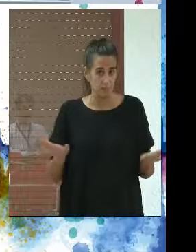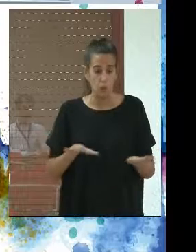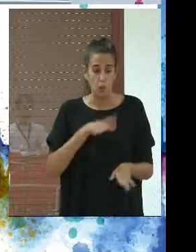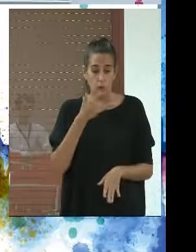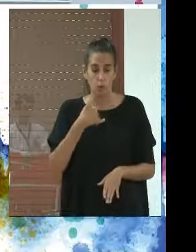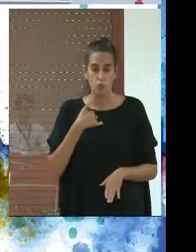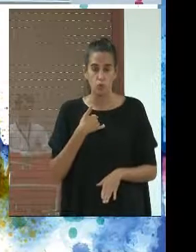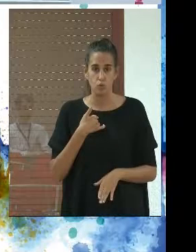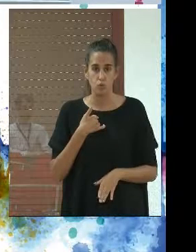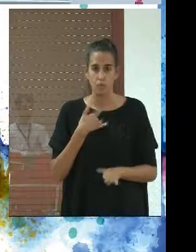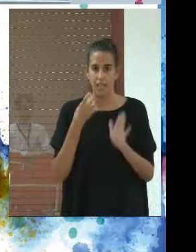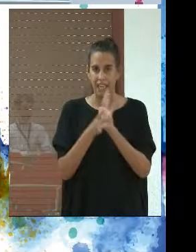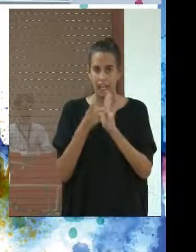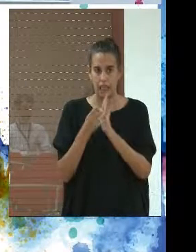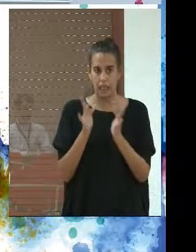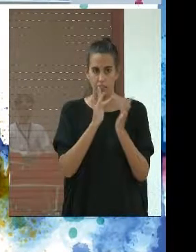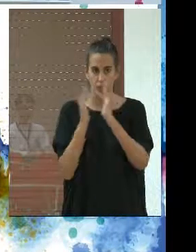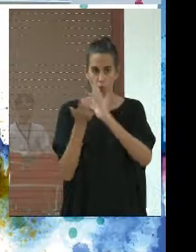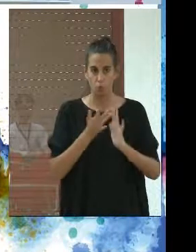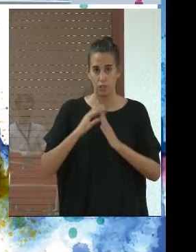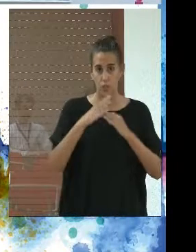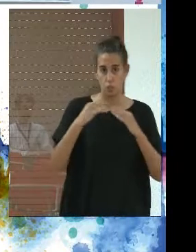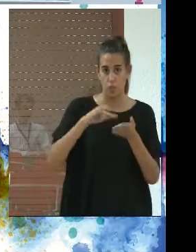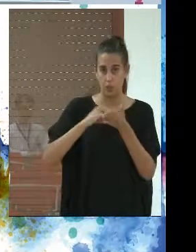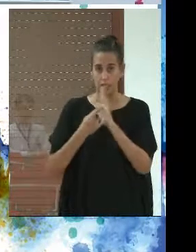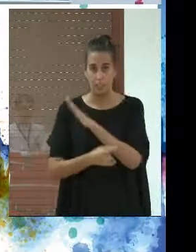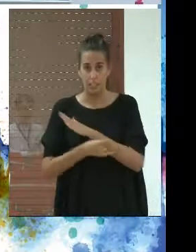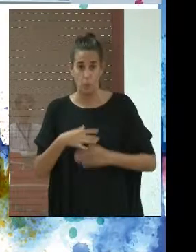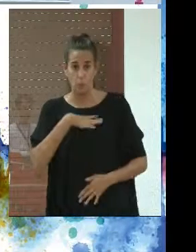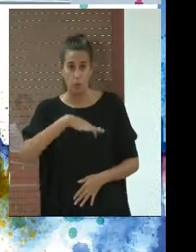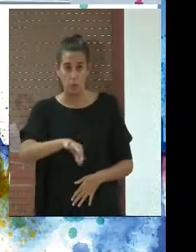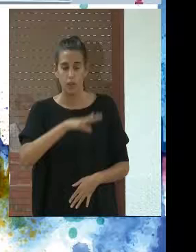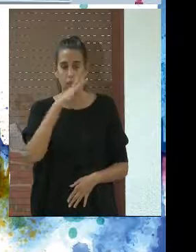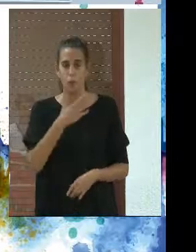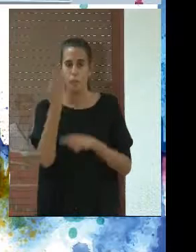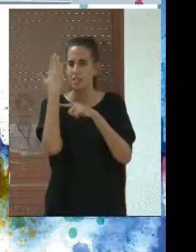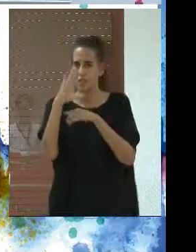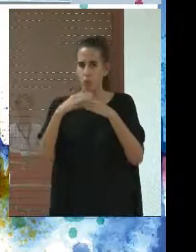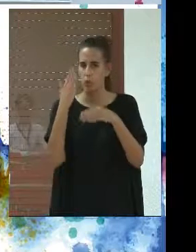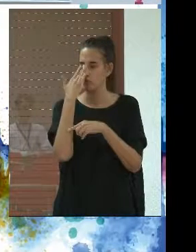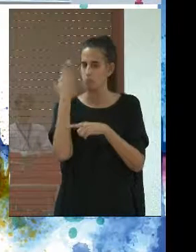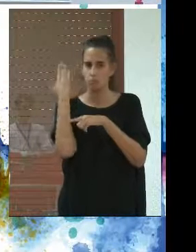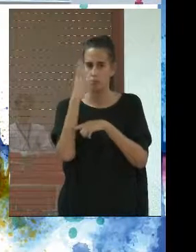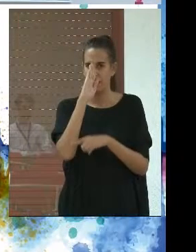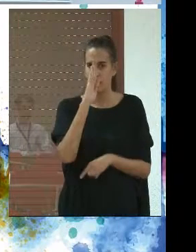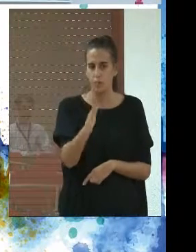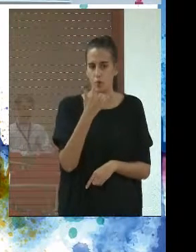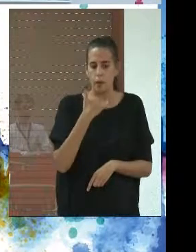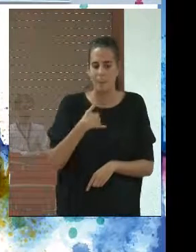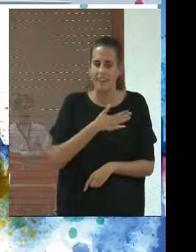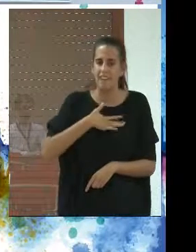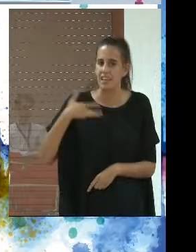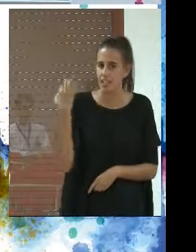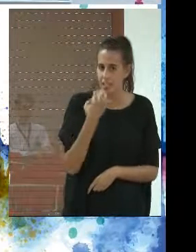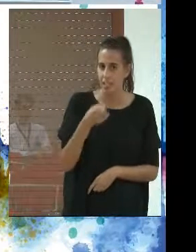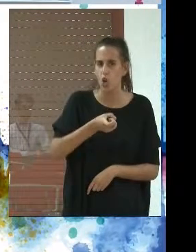Now we can optimize this dialogue. We can show the user a prototype so the user